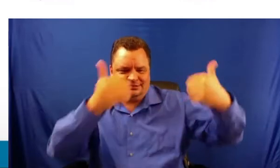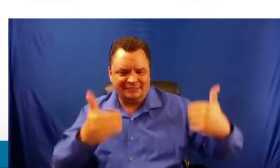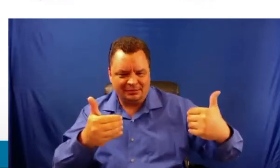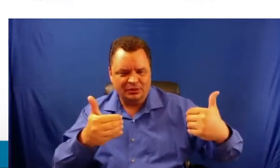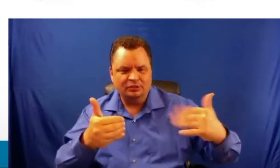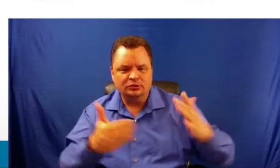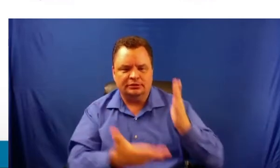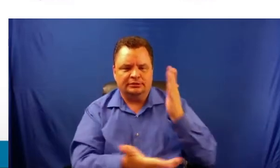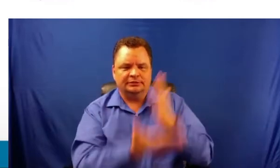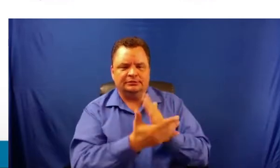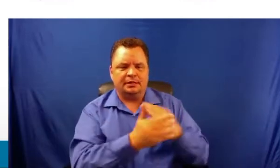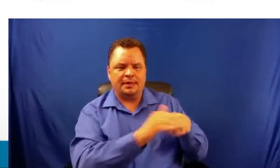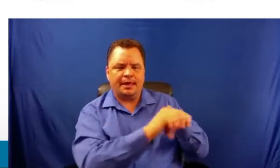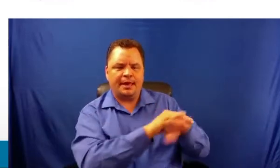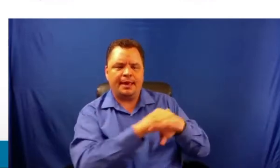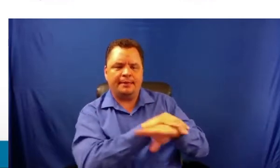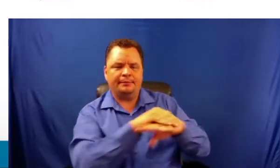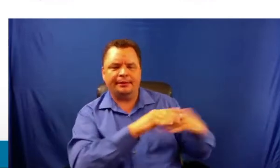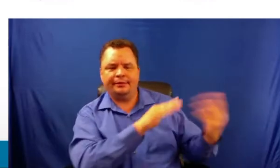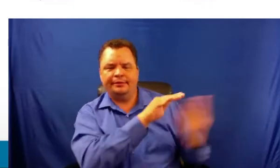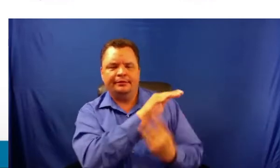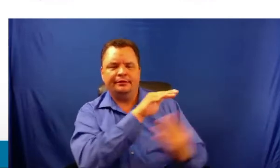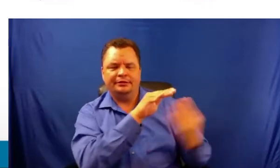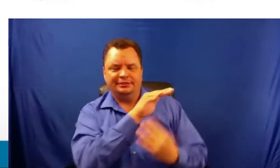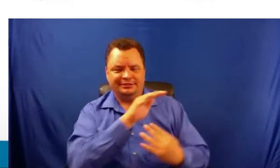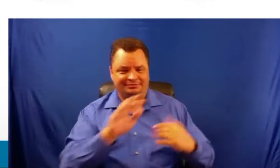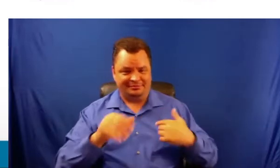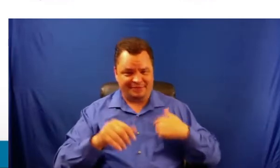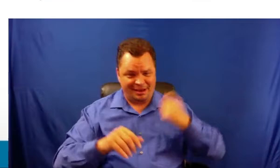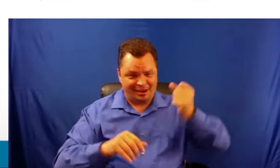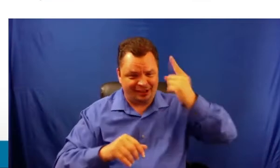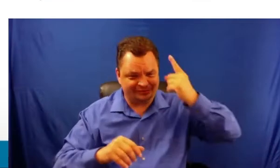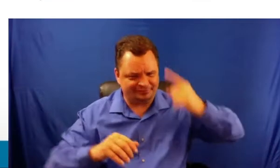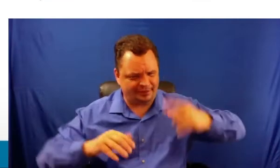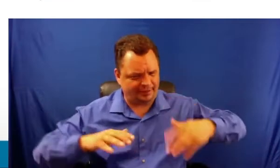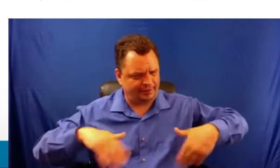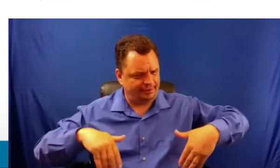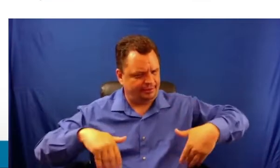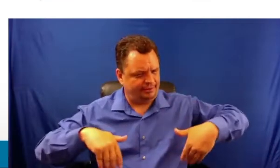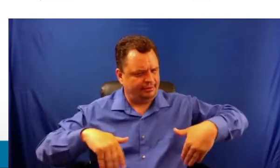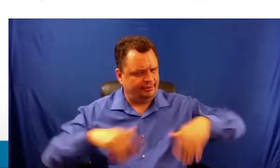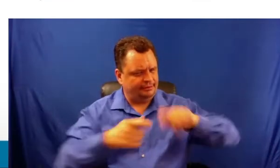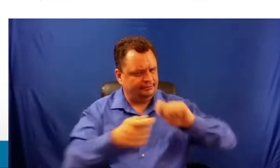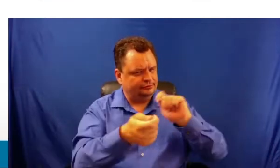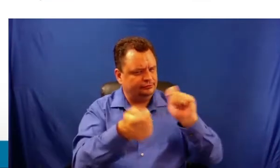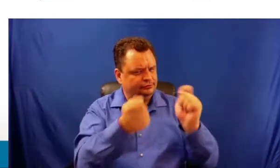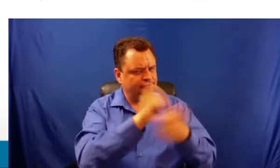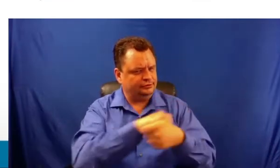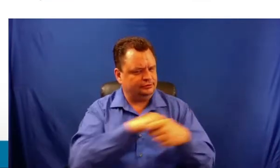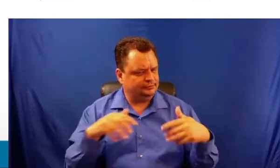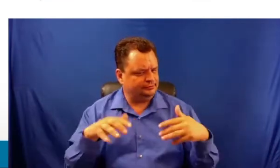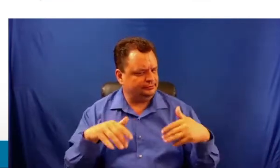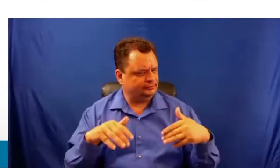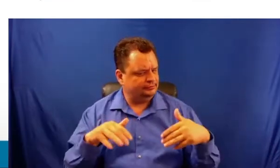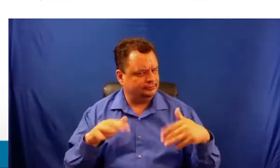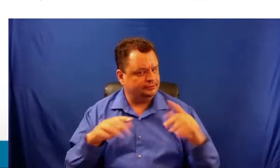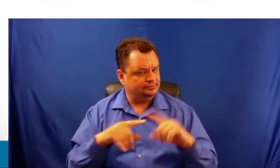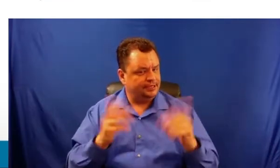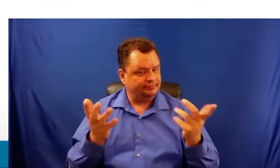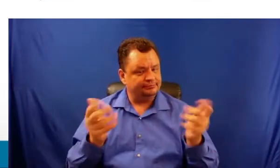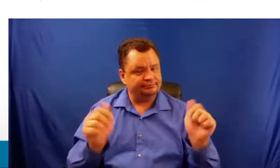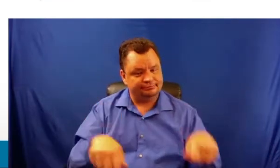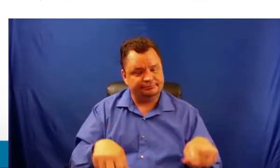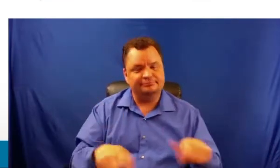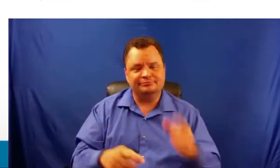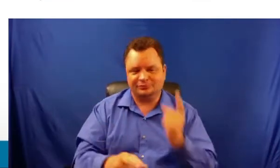not shifted at this point. Yeah, that's exactly right. Those lessons learned have been incorporated since